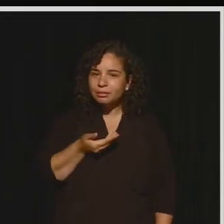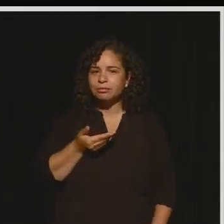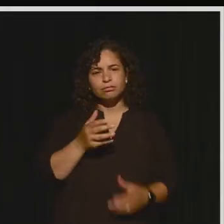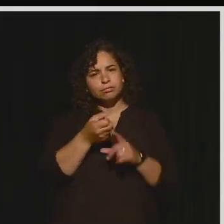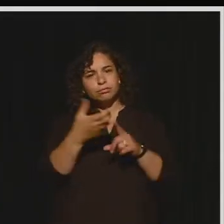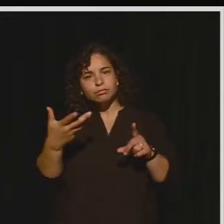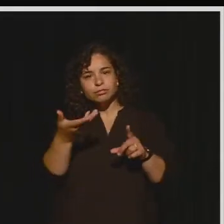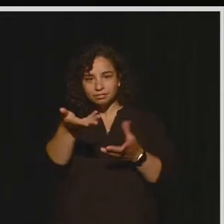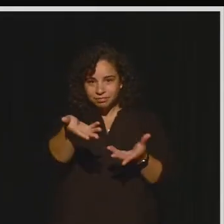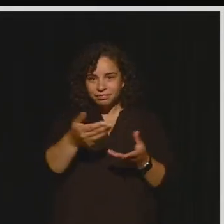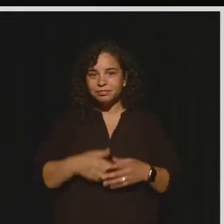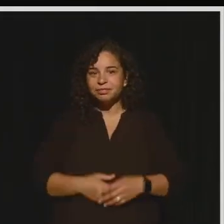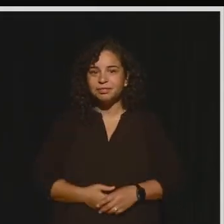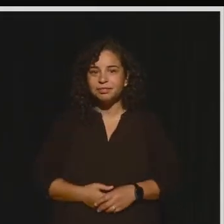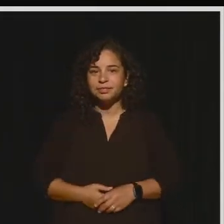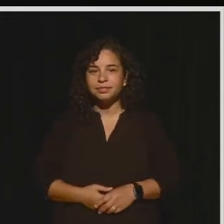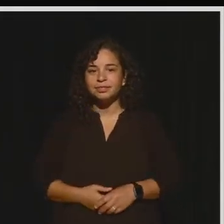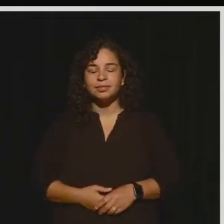a little bit more about yourself.